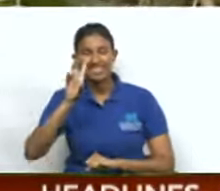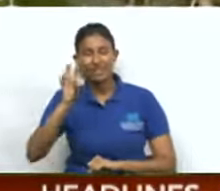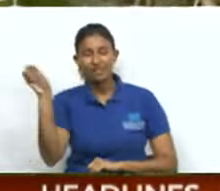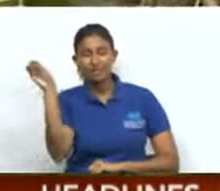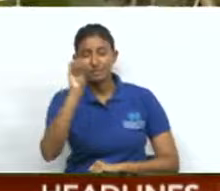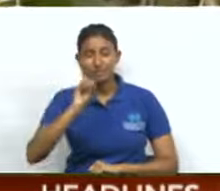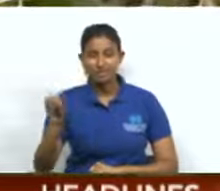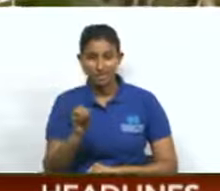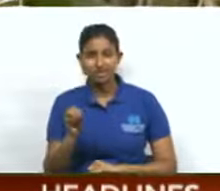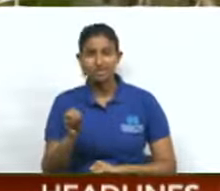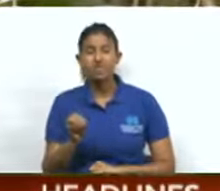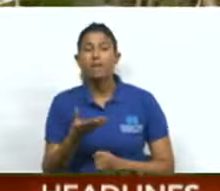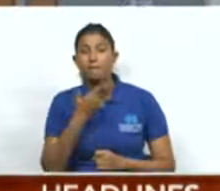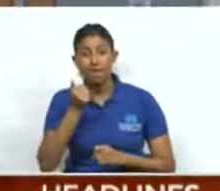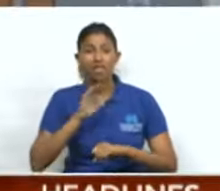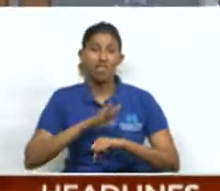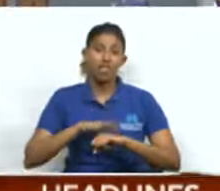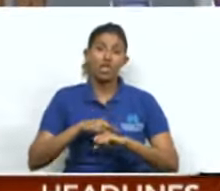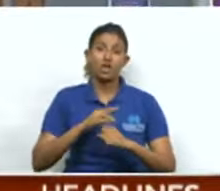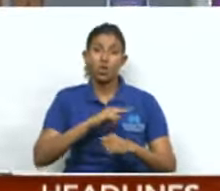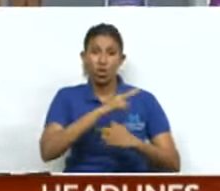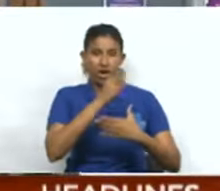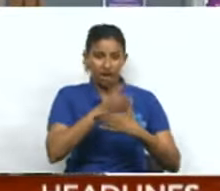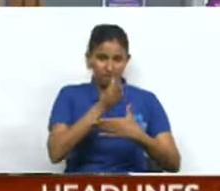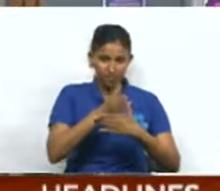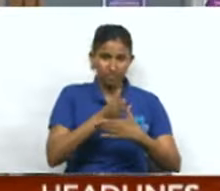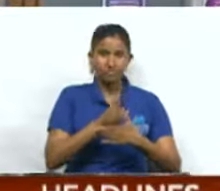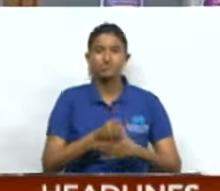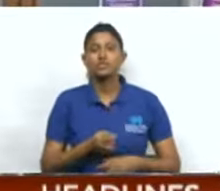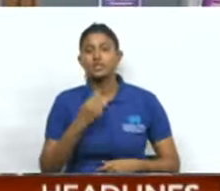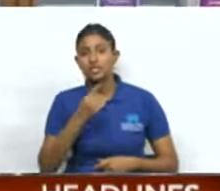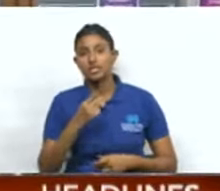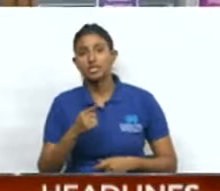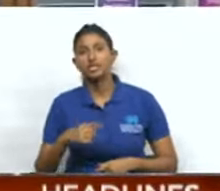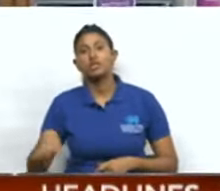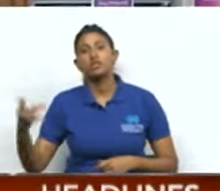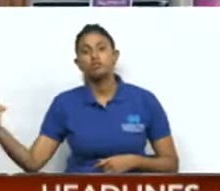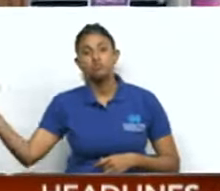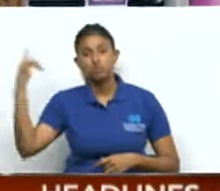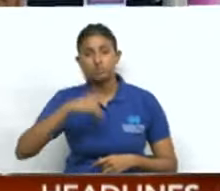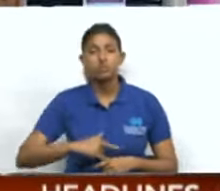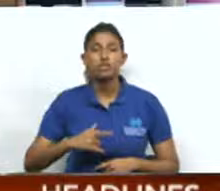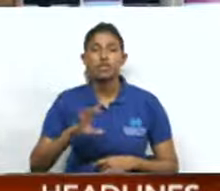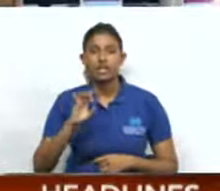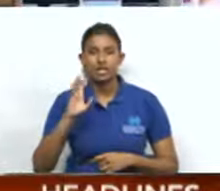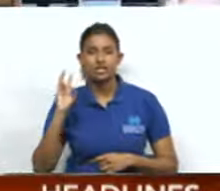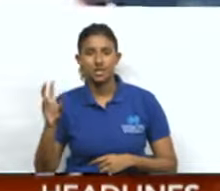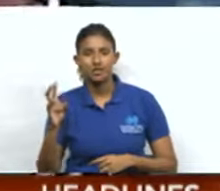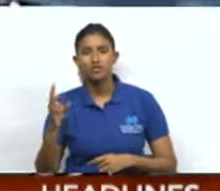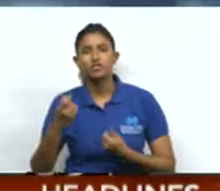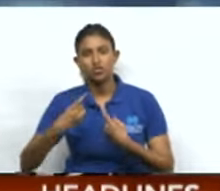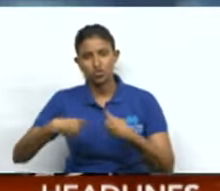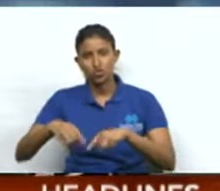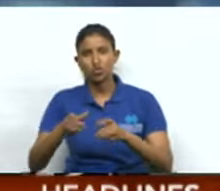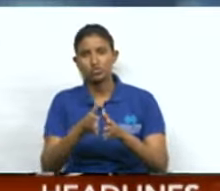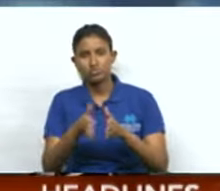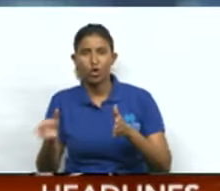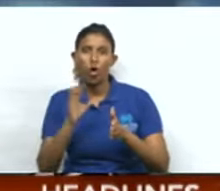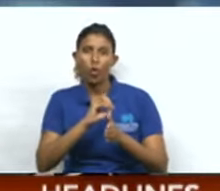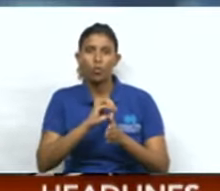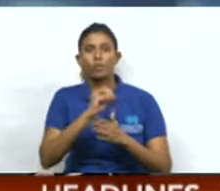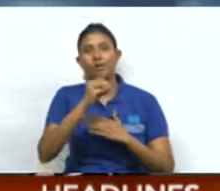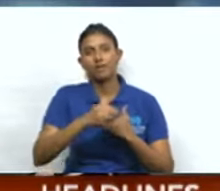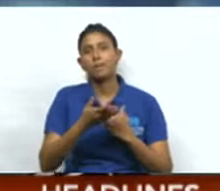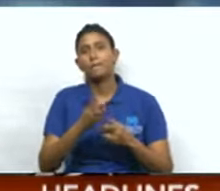standard. CAL operated 184 return flights during the October 26th to the 30th period. The finance minister